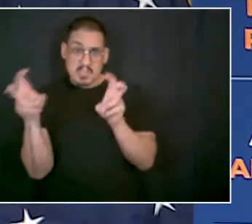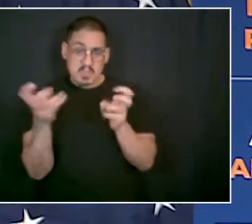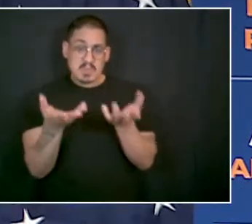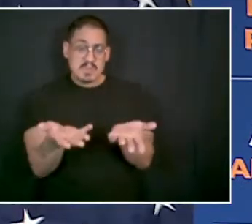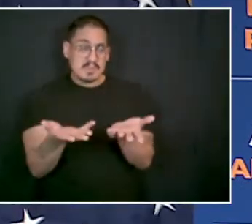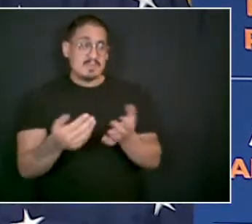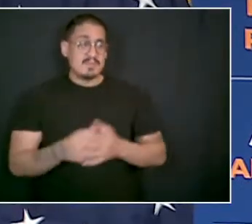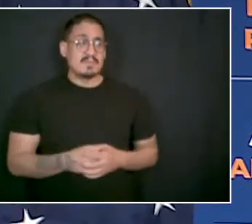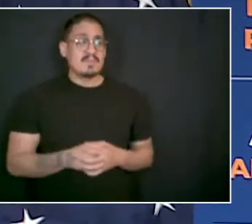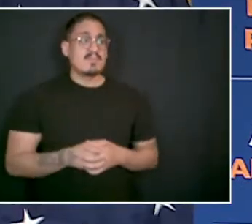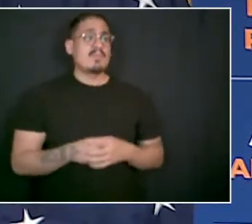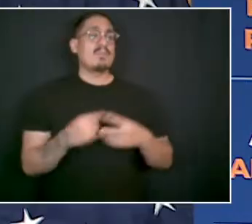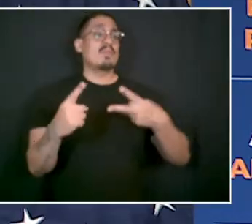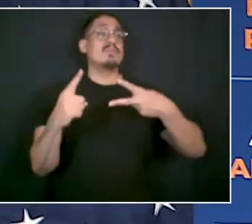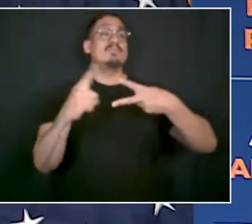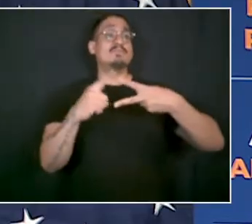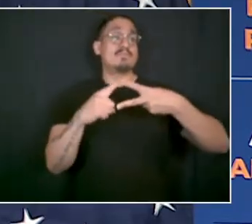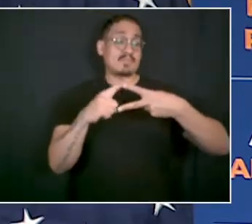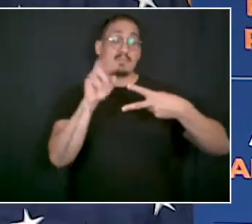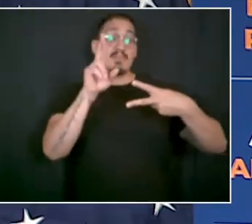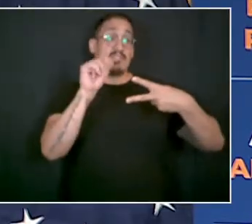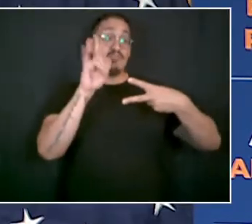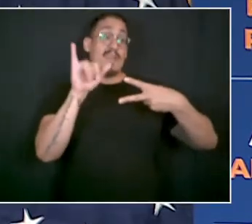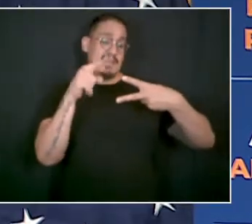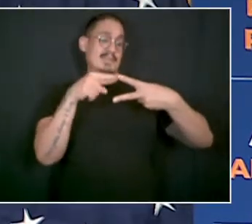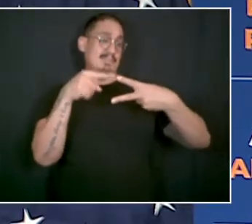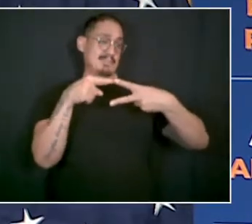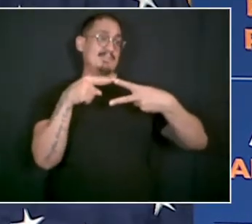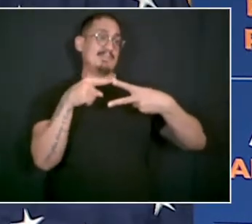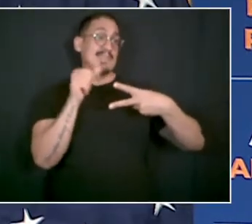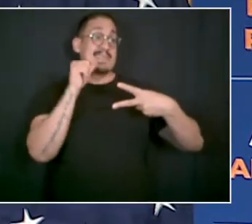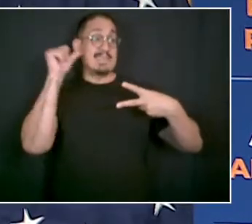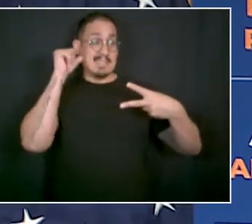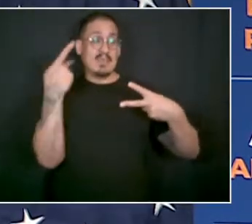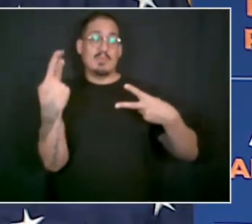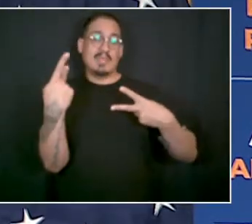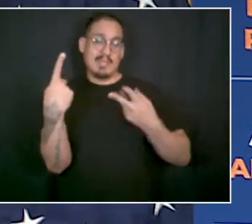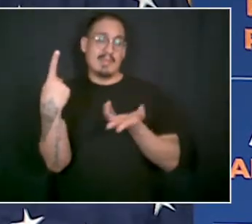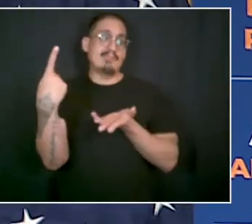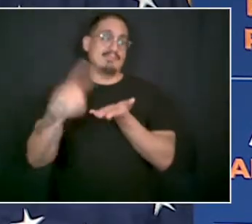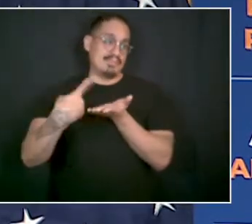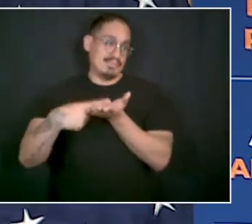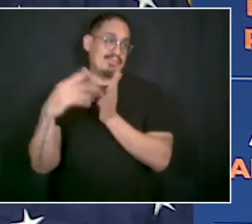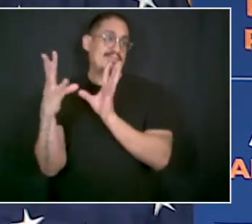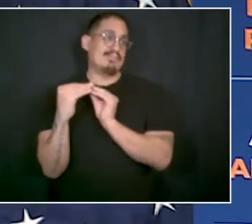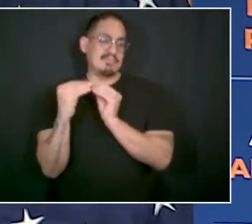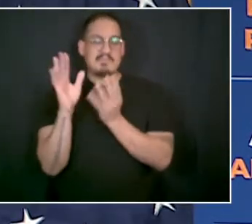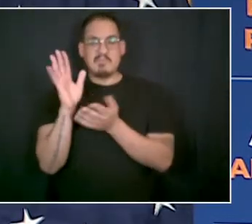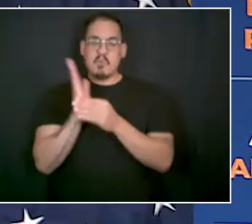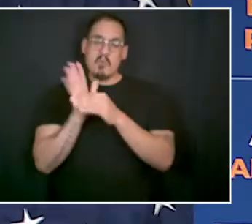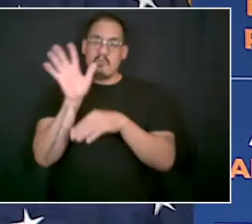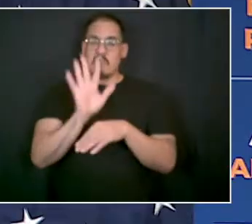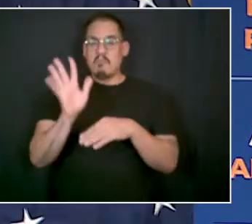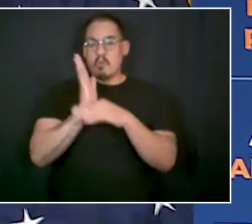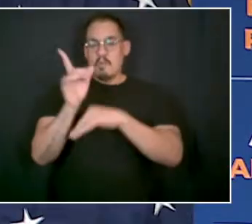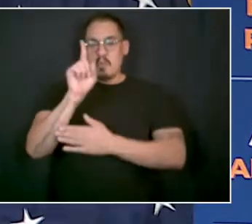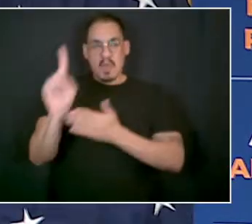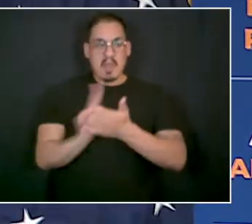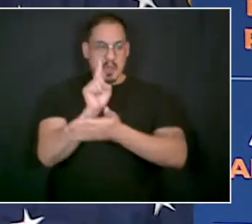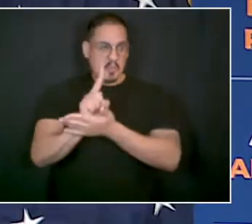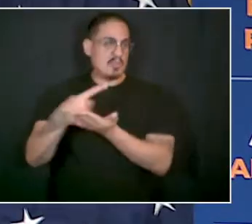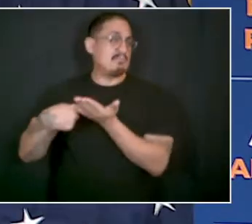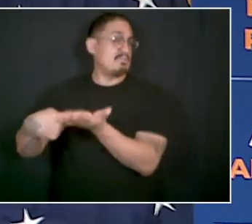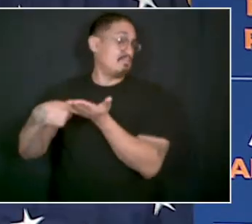went over, we spent a little over an hour yesterday at Gracie Mansion, and this guy is just,